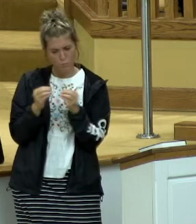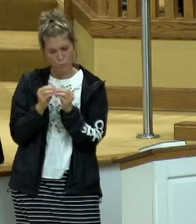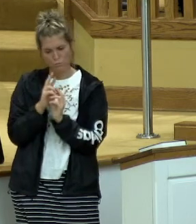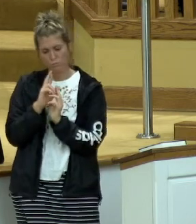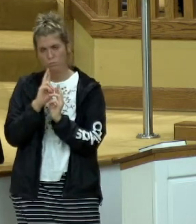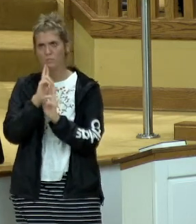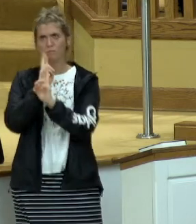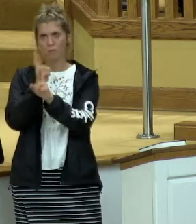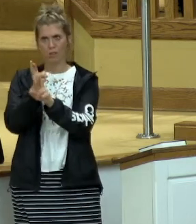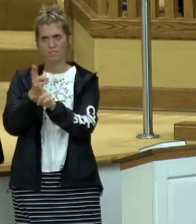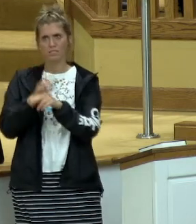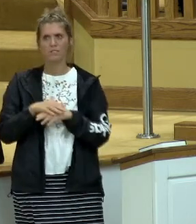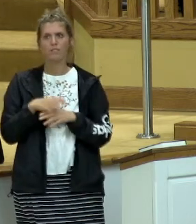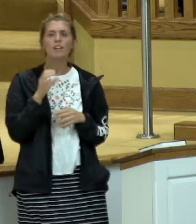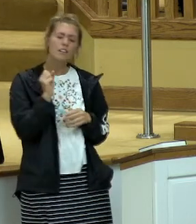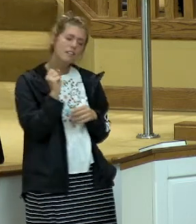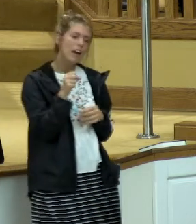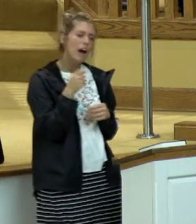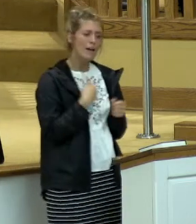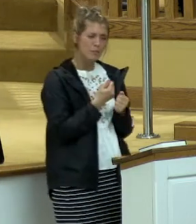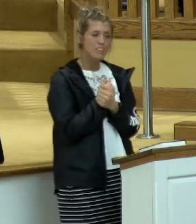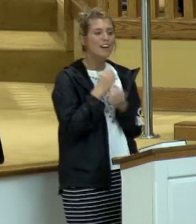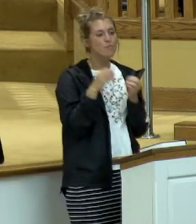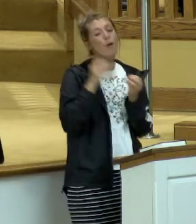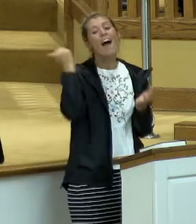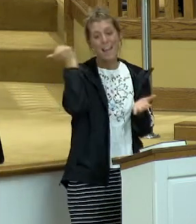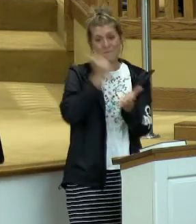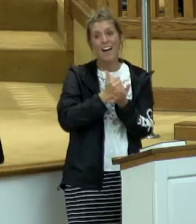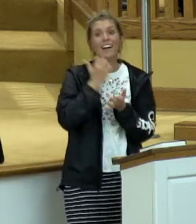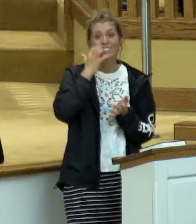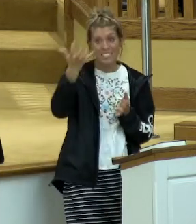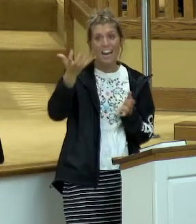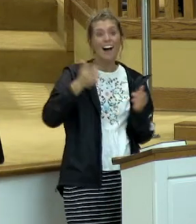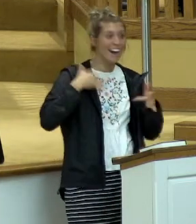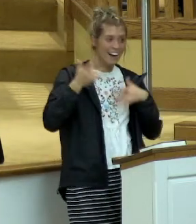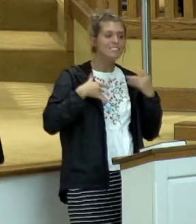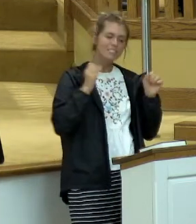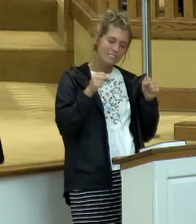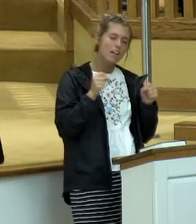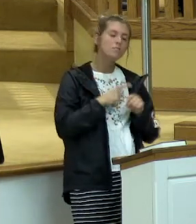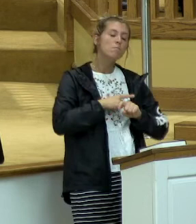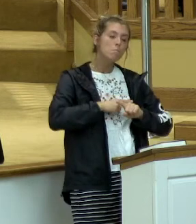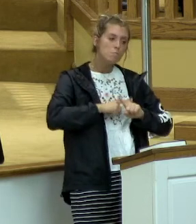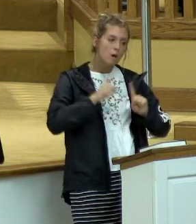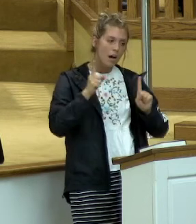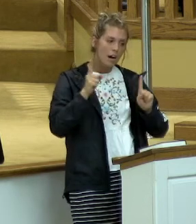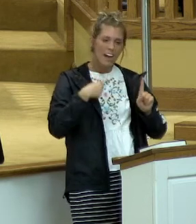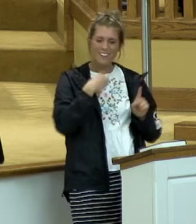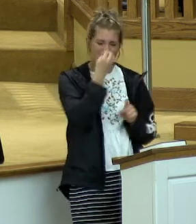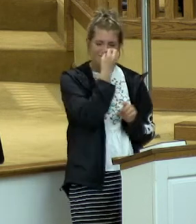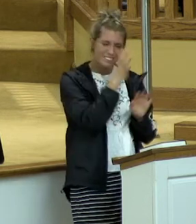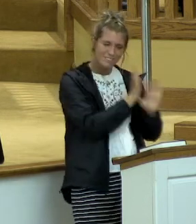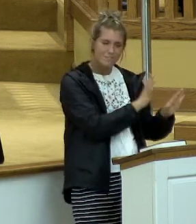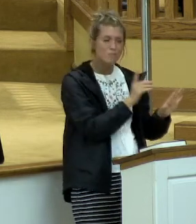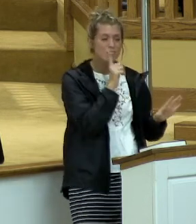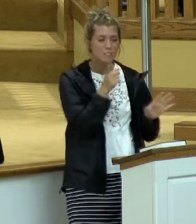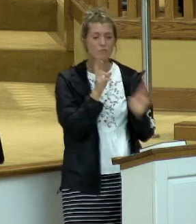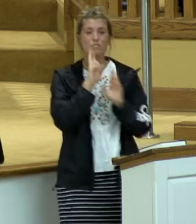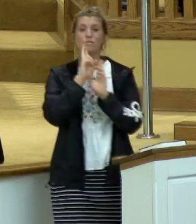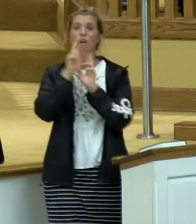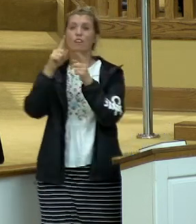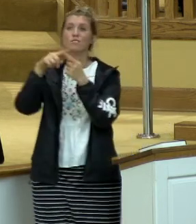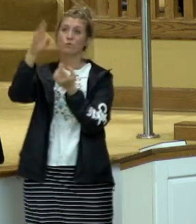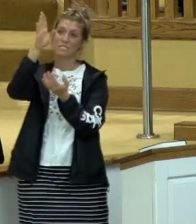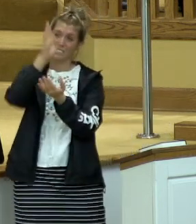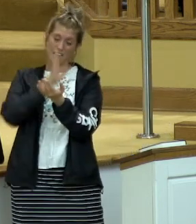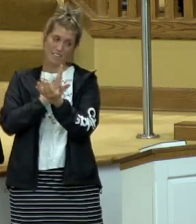responsive. And yeah, I would love more amens and more shoutings and more excitement and all that stuff, but we need. I don't care about that as much as I do responsive